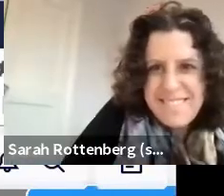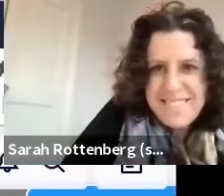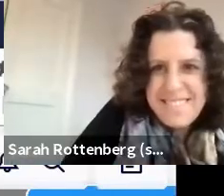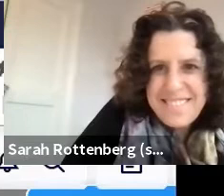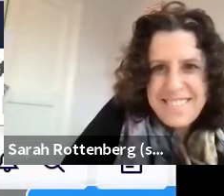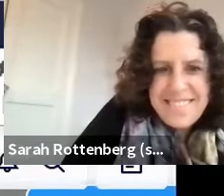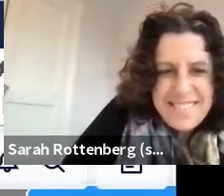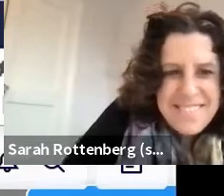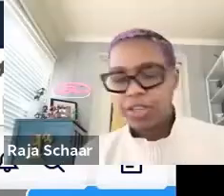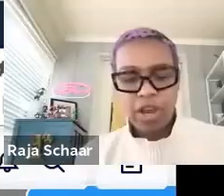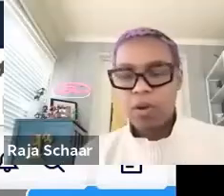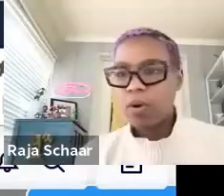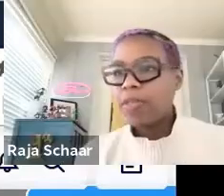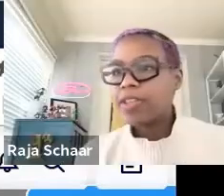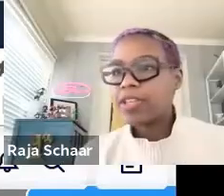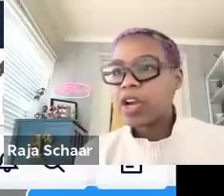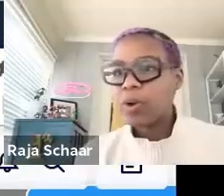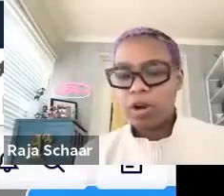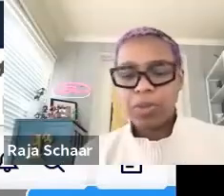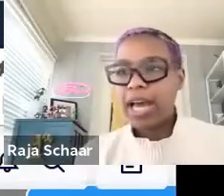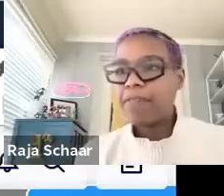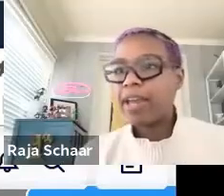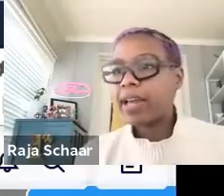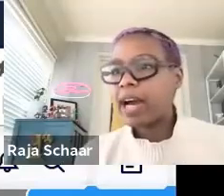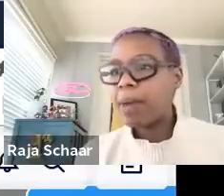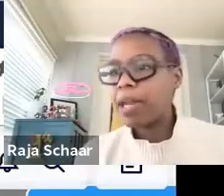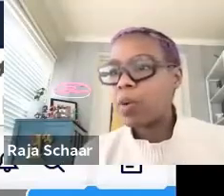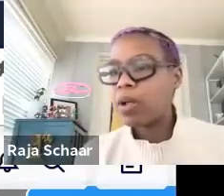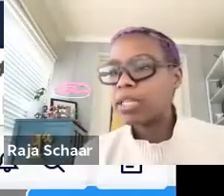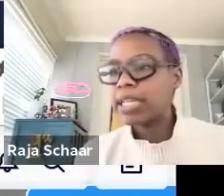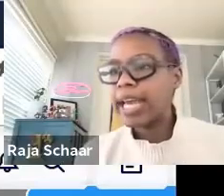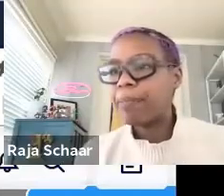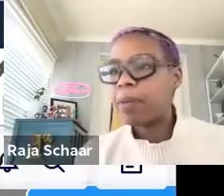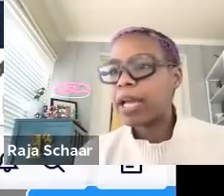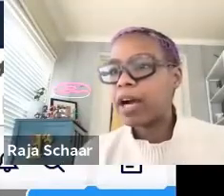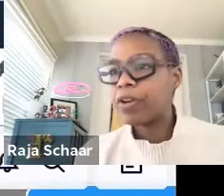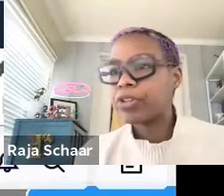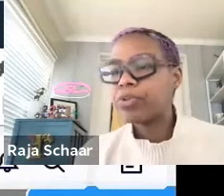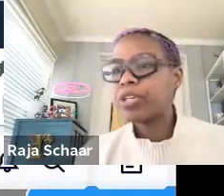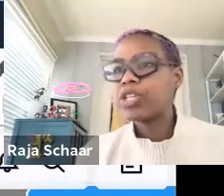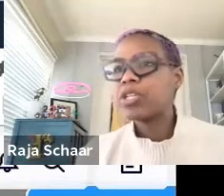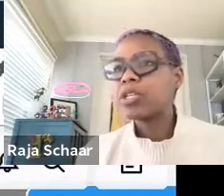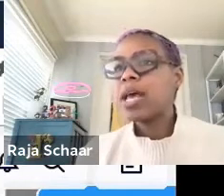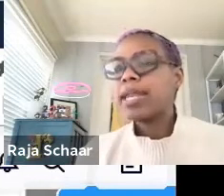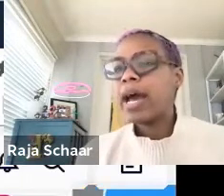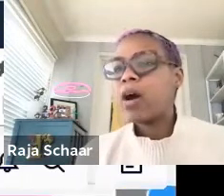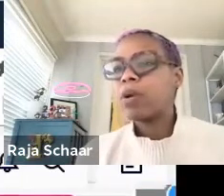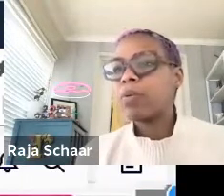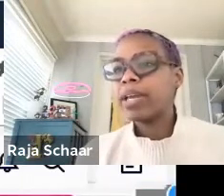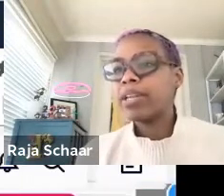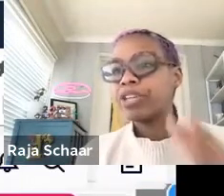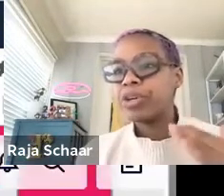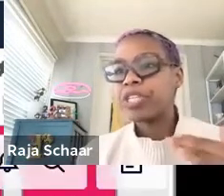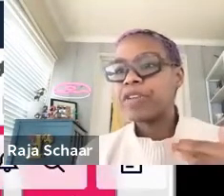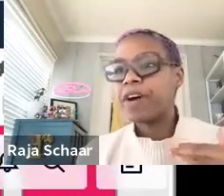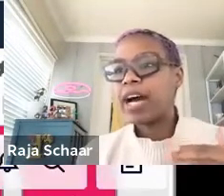done. All right, so this is our world. We have income inequality and public health as our two tensions. Now, what